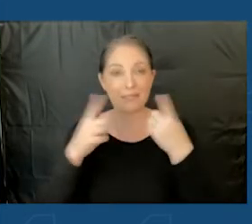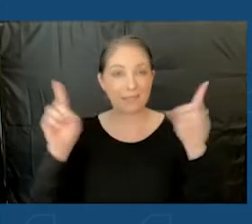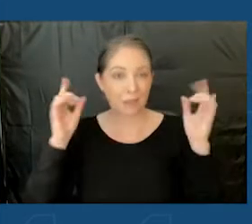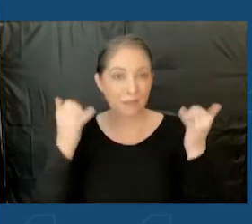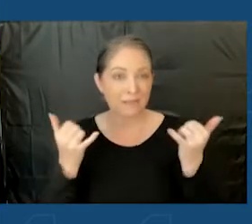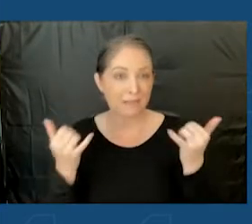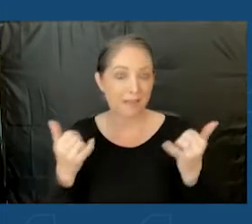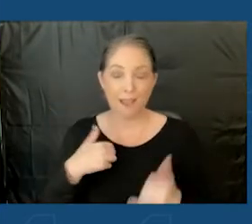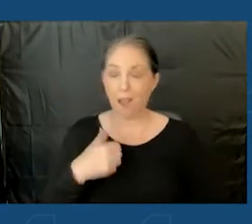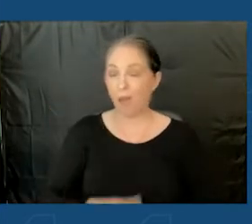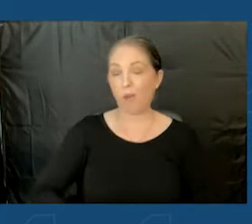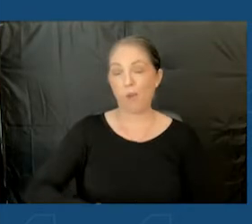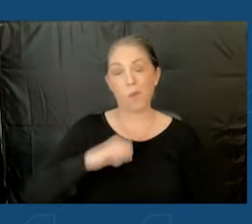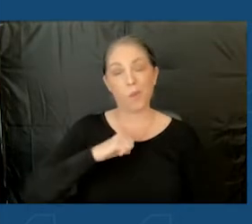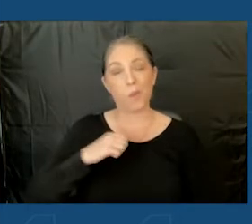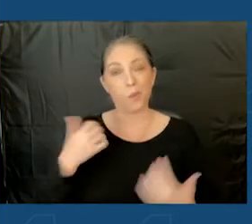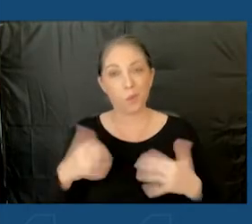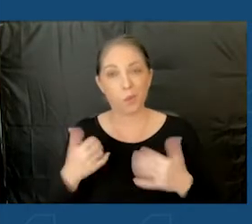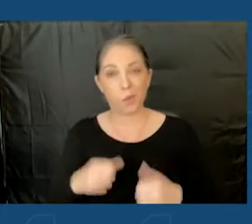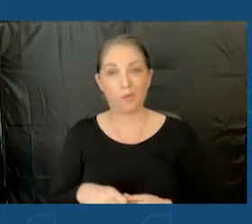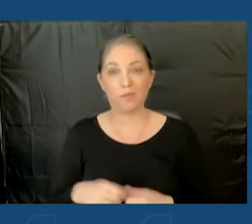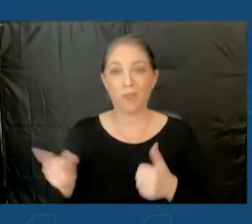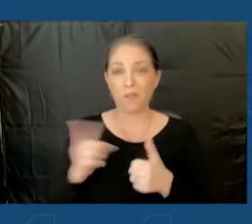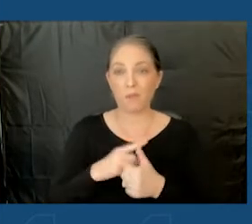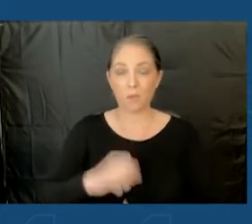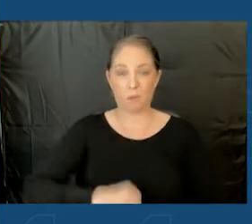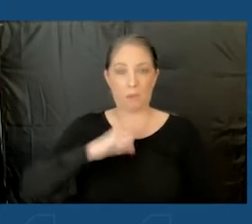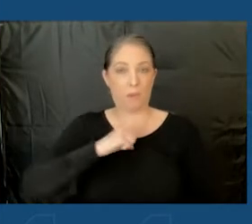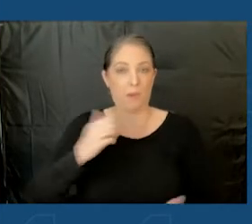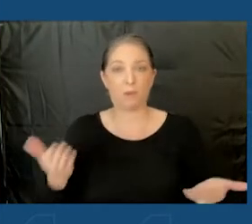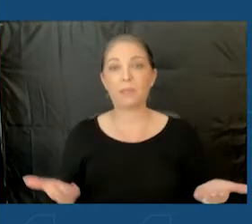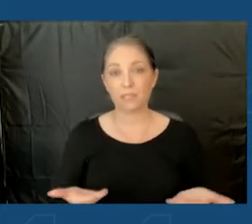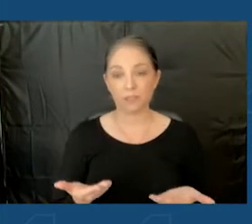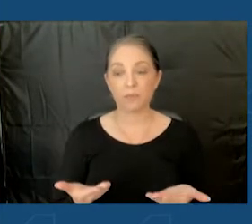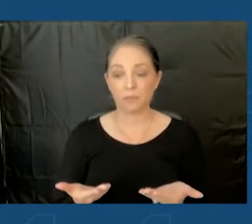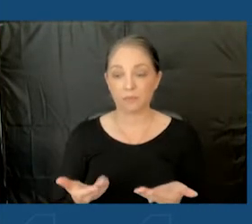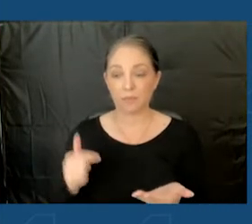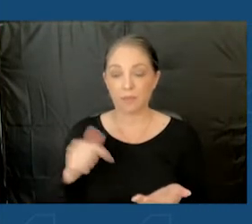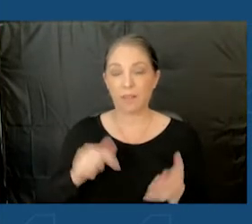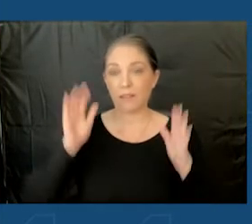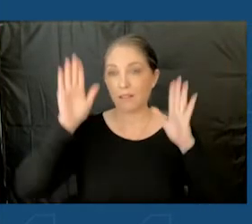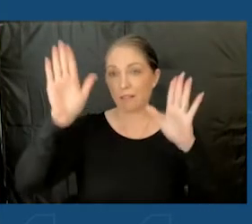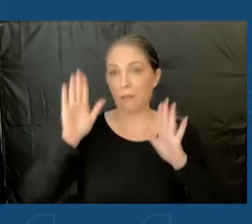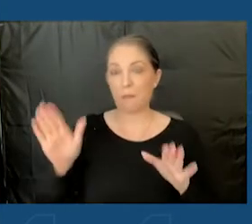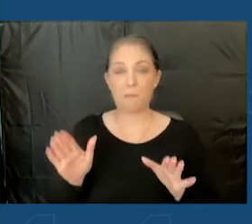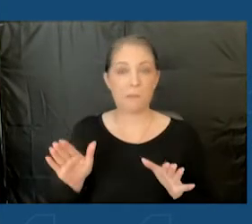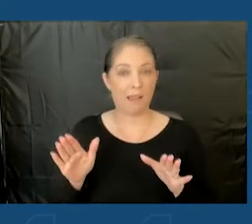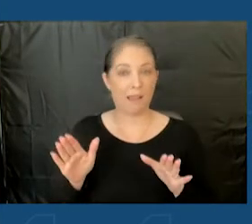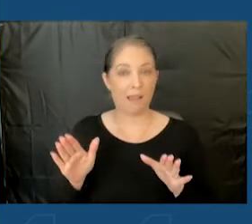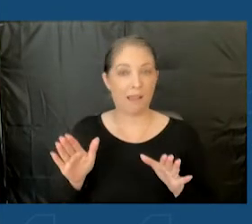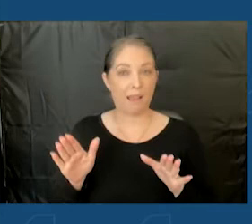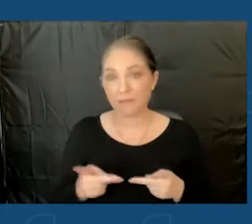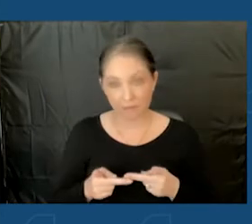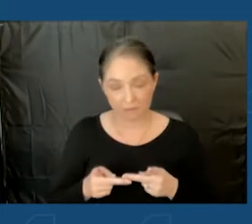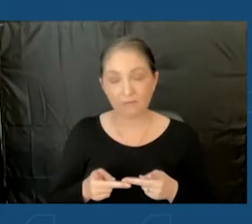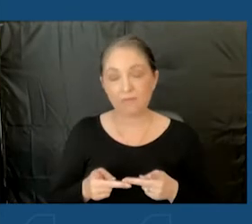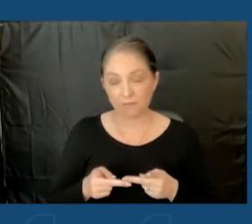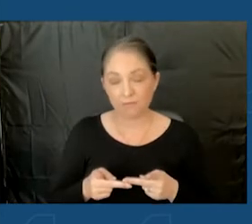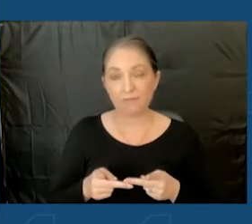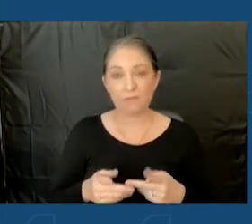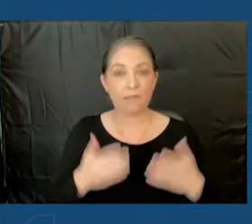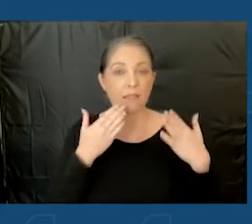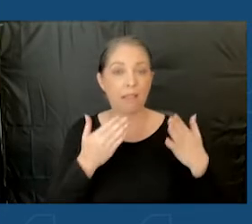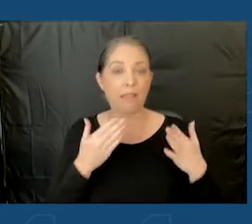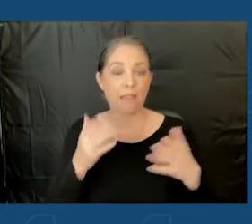proud. First of all, proud to be here. This is an extraordinary institution. I want to thank the Executive